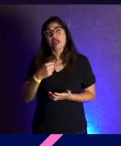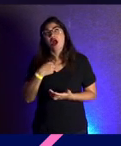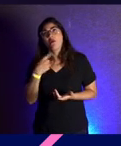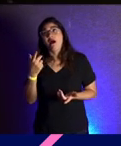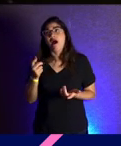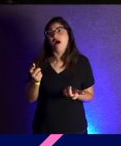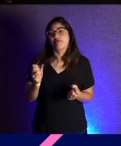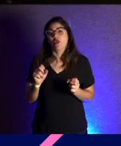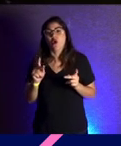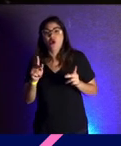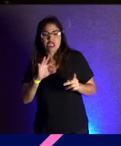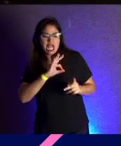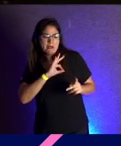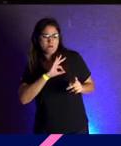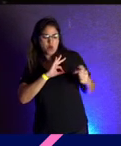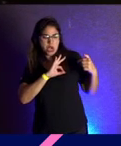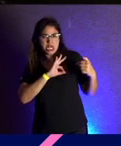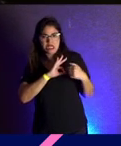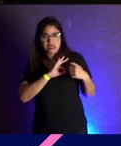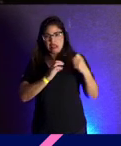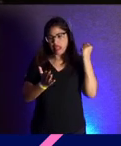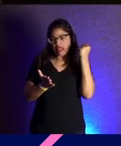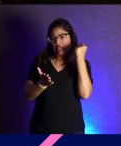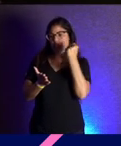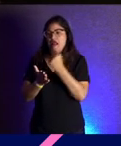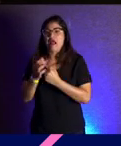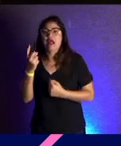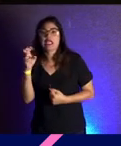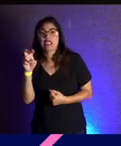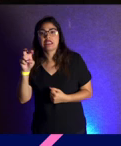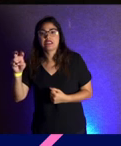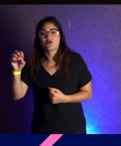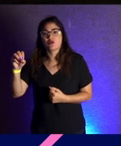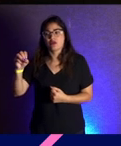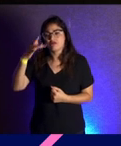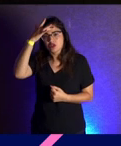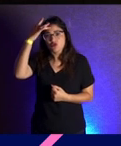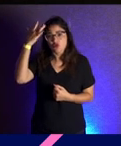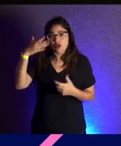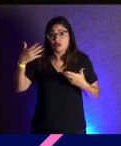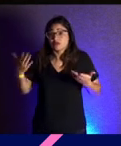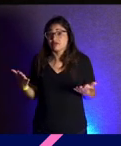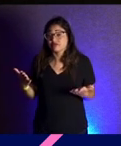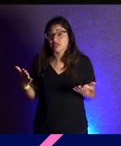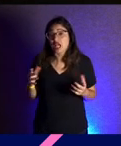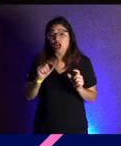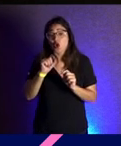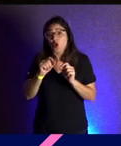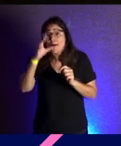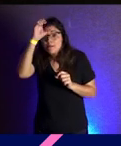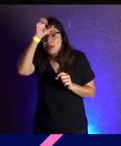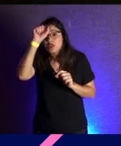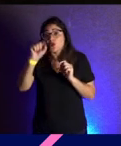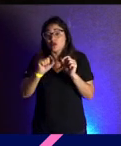people in Nevada. Okay, that's a system, but what are we going to do with it? And so what we do is we now make,